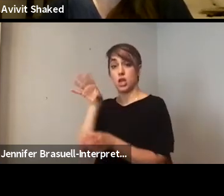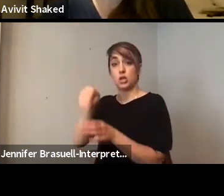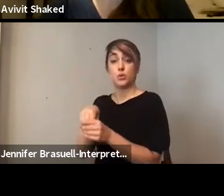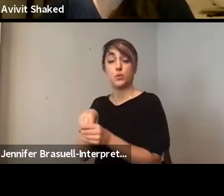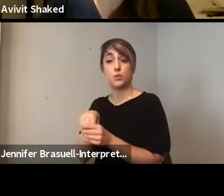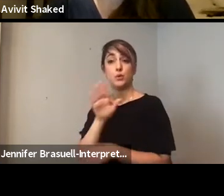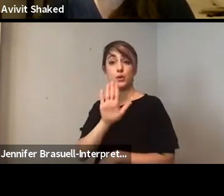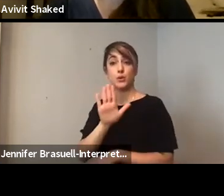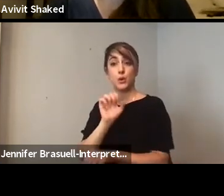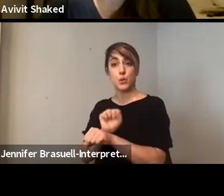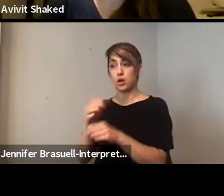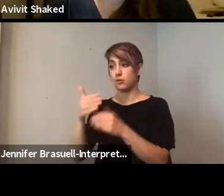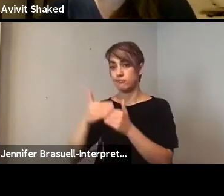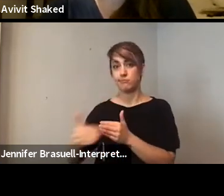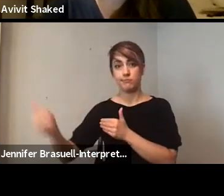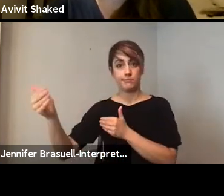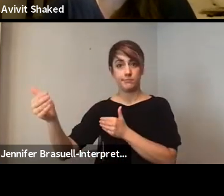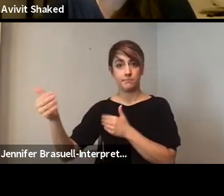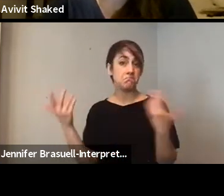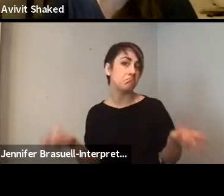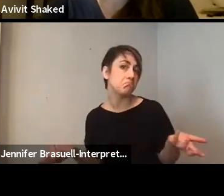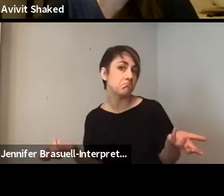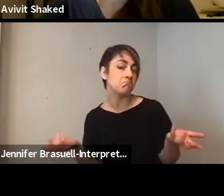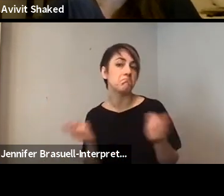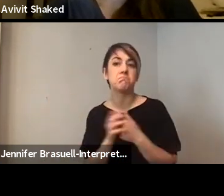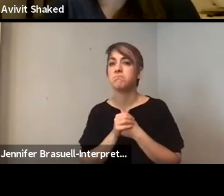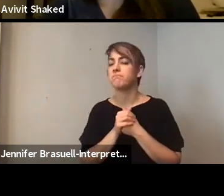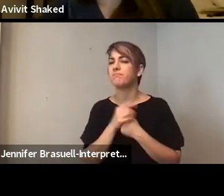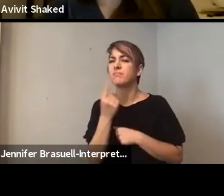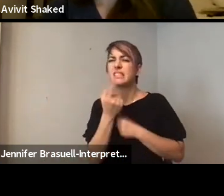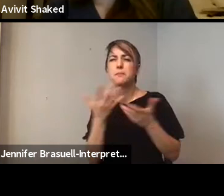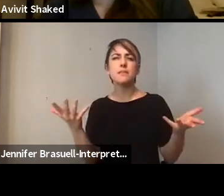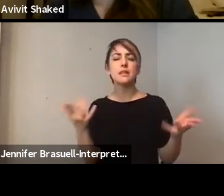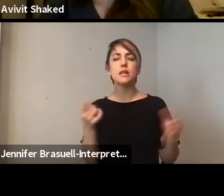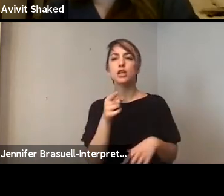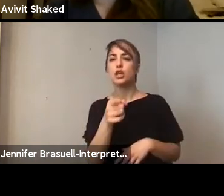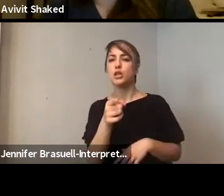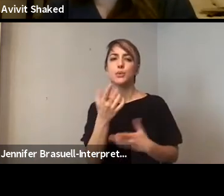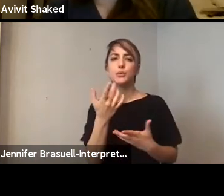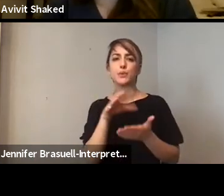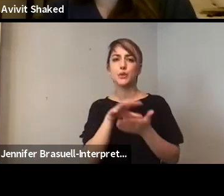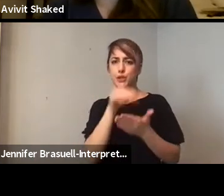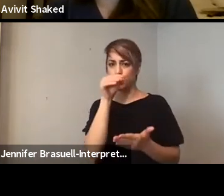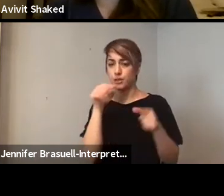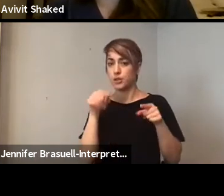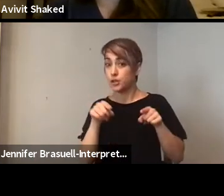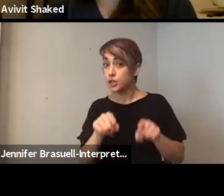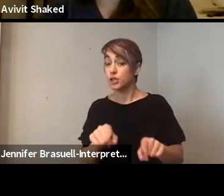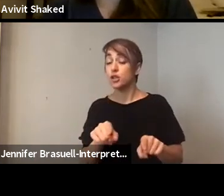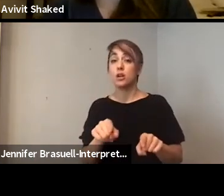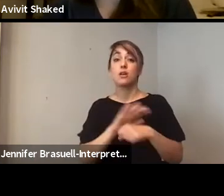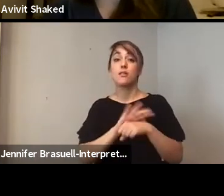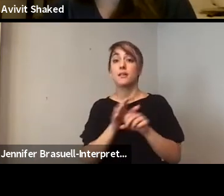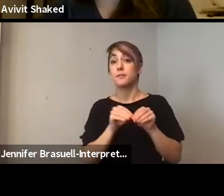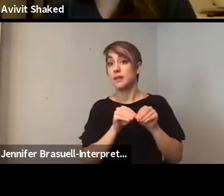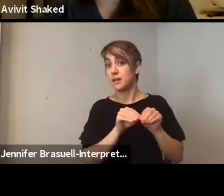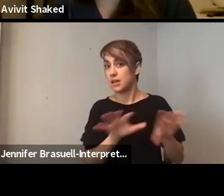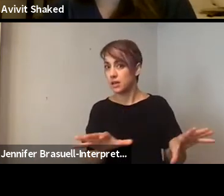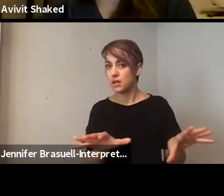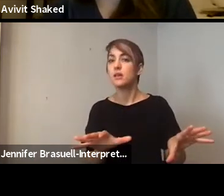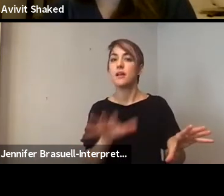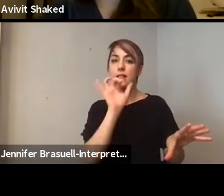Something you've learned during this pandemic that you're going to incorporate into your practice as an